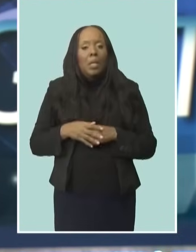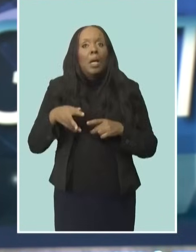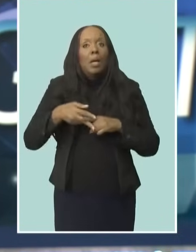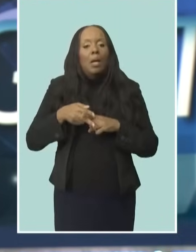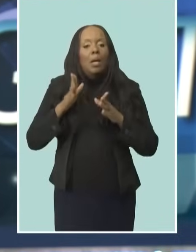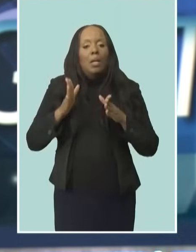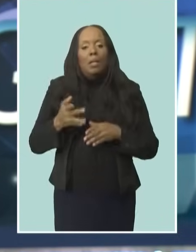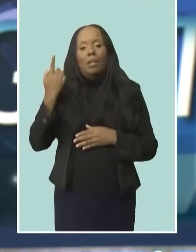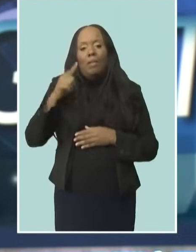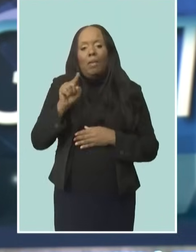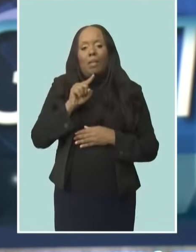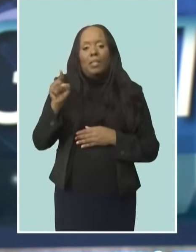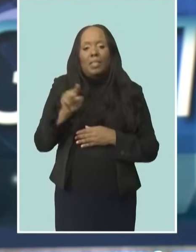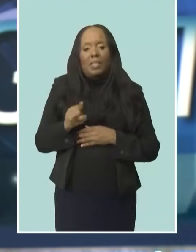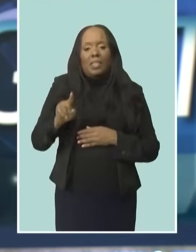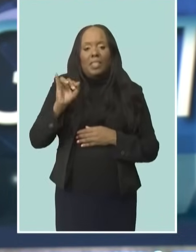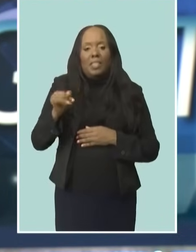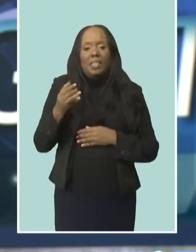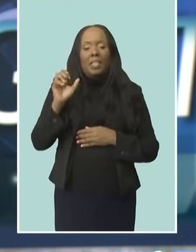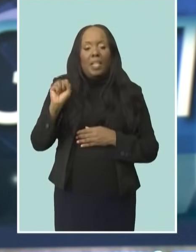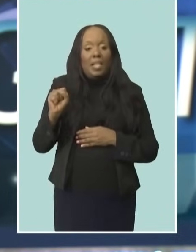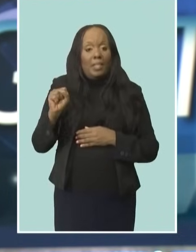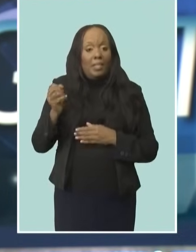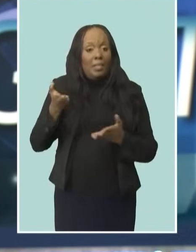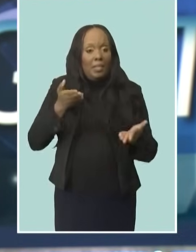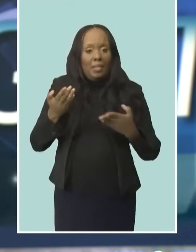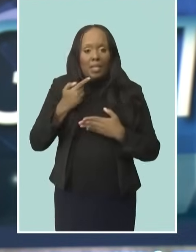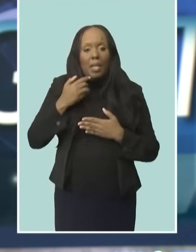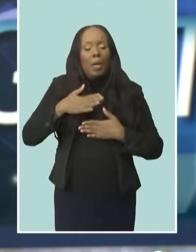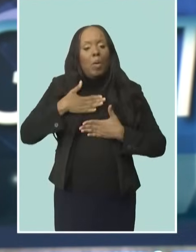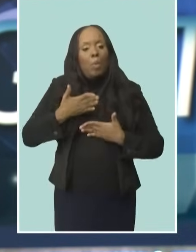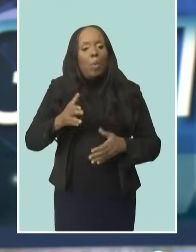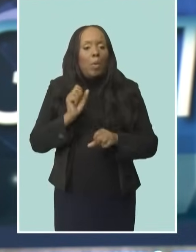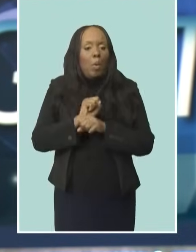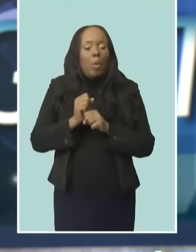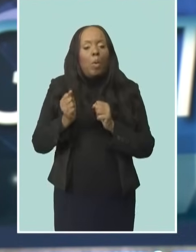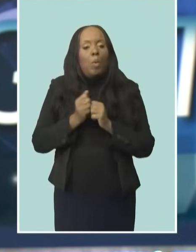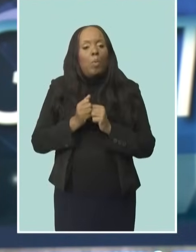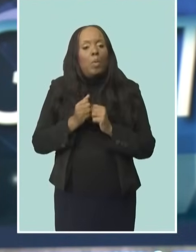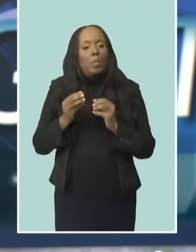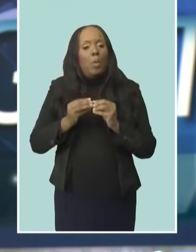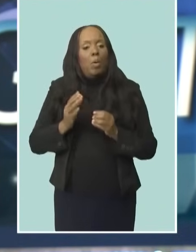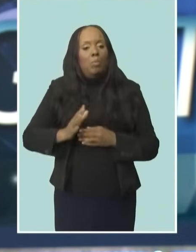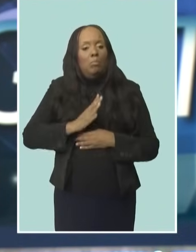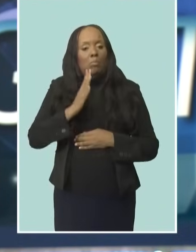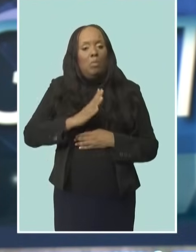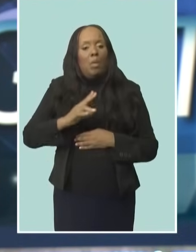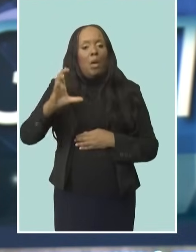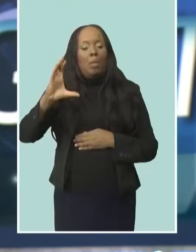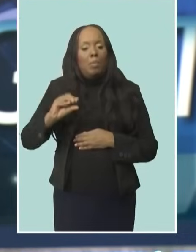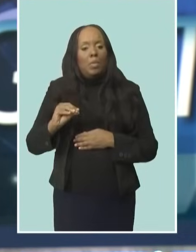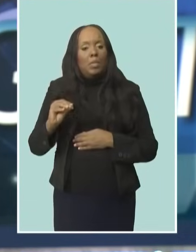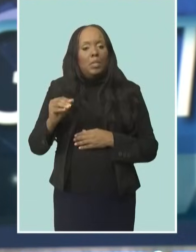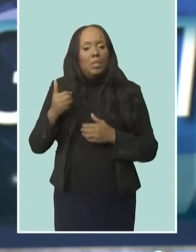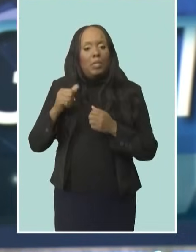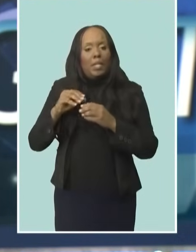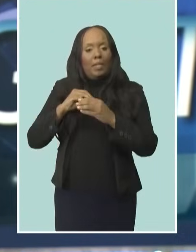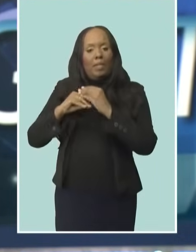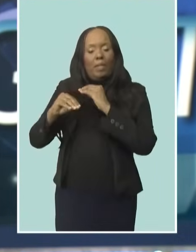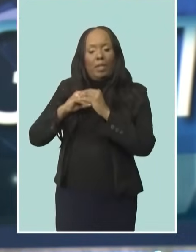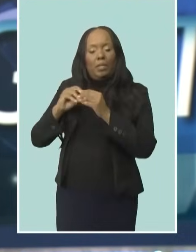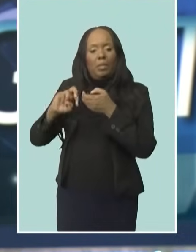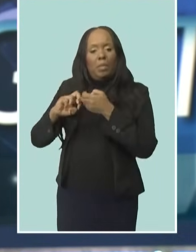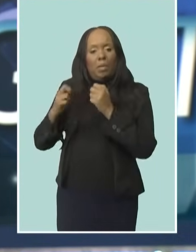ZJS Plumbing Service, Sean Freeman, says he's willing to work with any of the more established companies in order to correct the problem before it gets